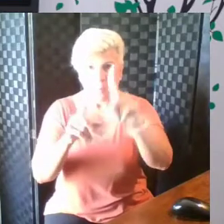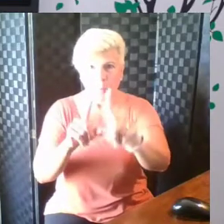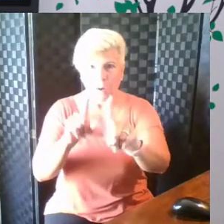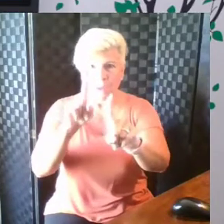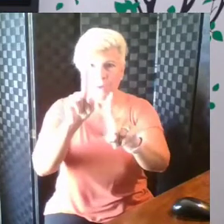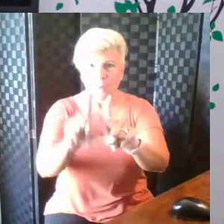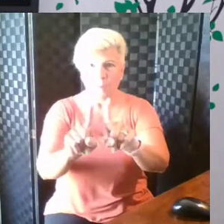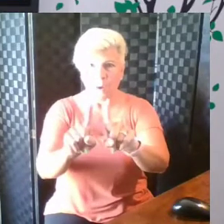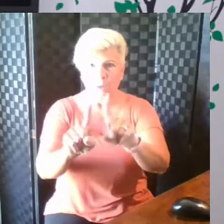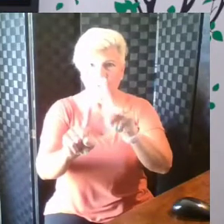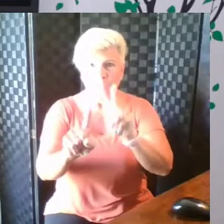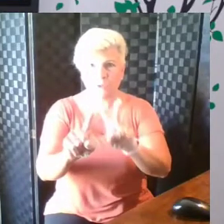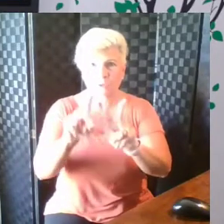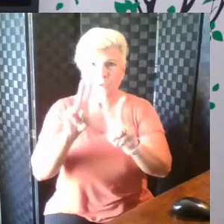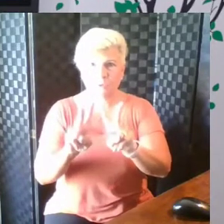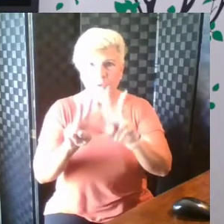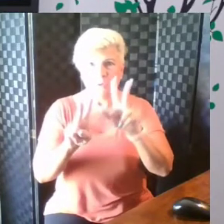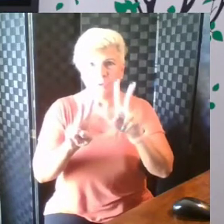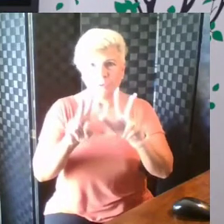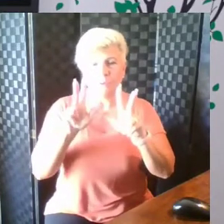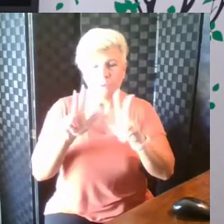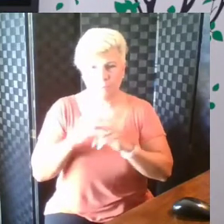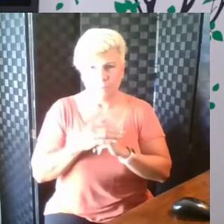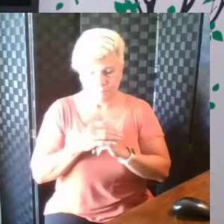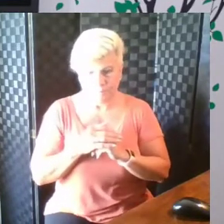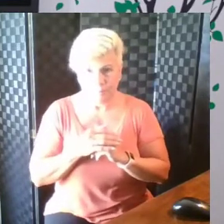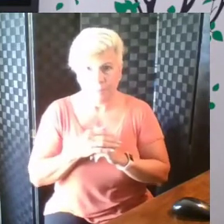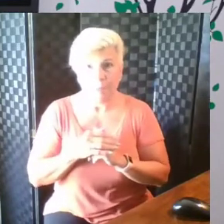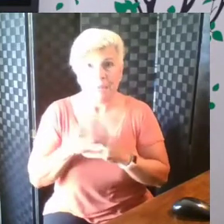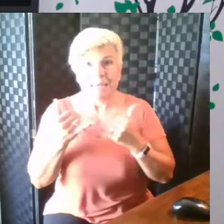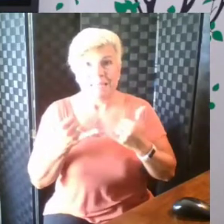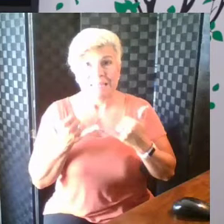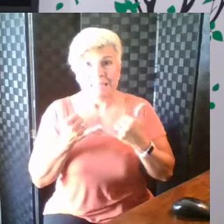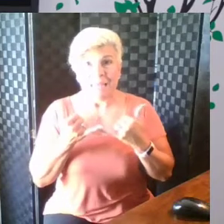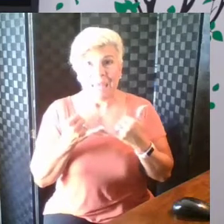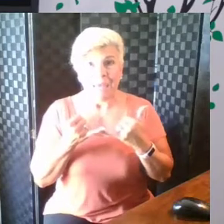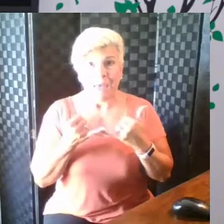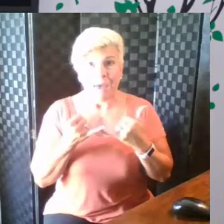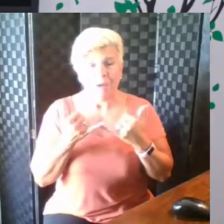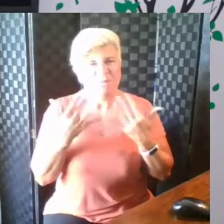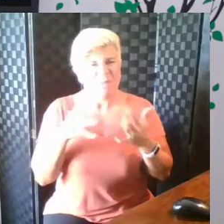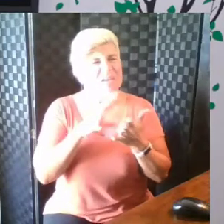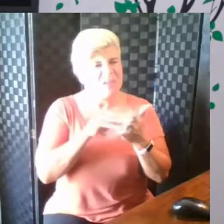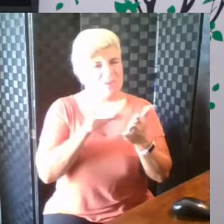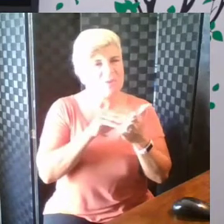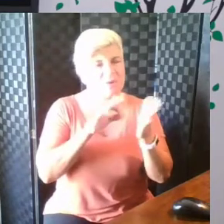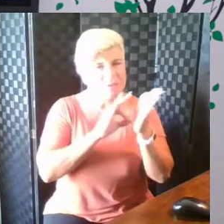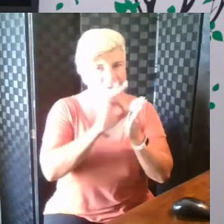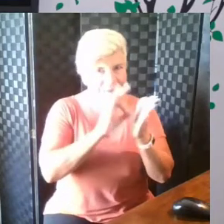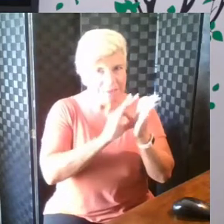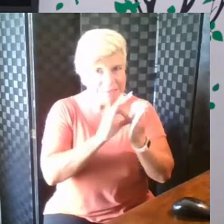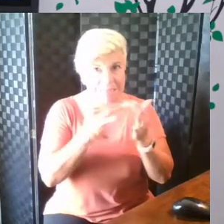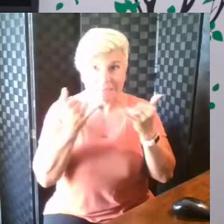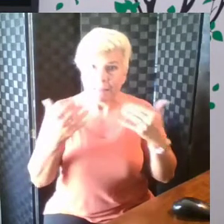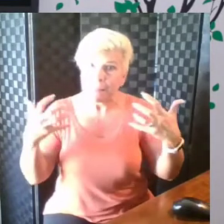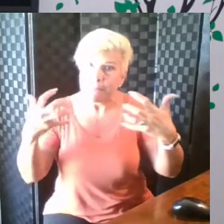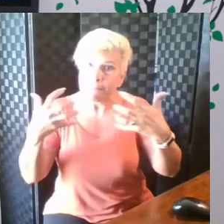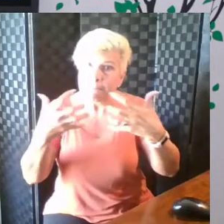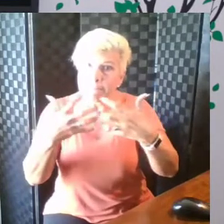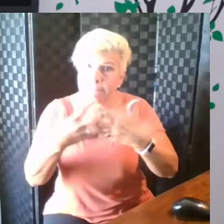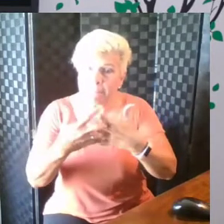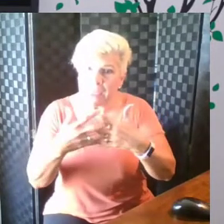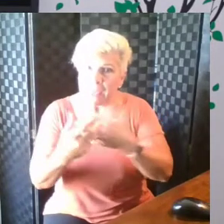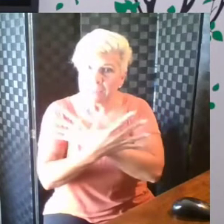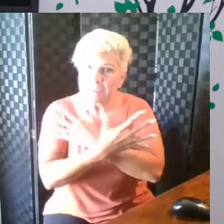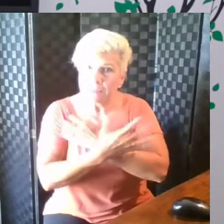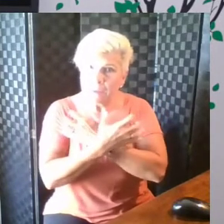bears and put them into pairs. All right, so let's go ahead, since we've already done the counting, and let's match the bears, and then we're going to talk about the